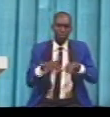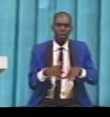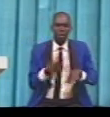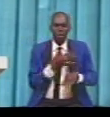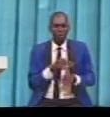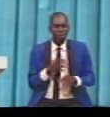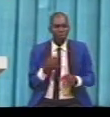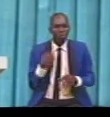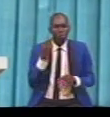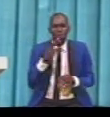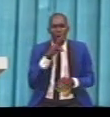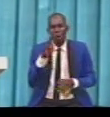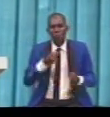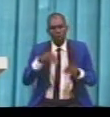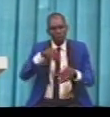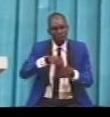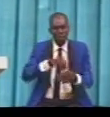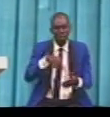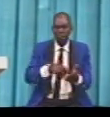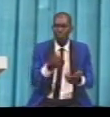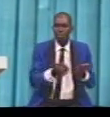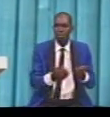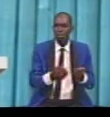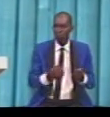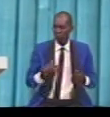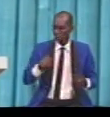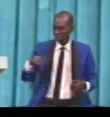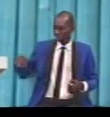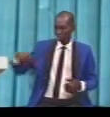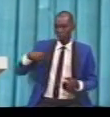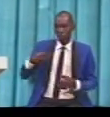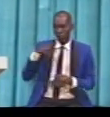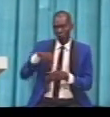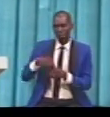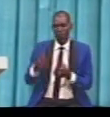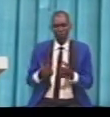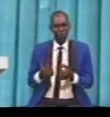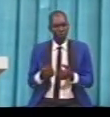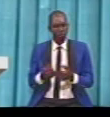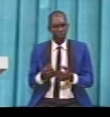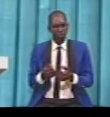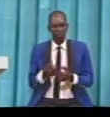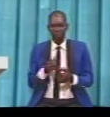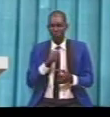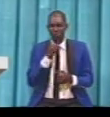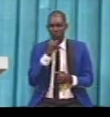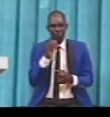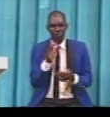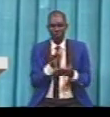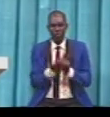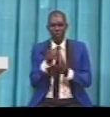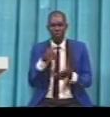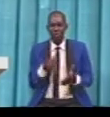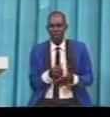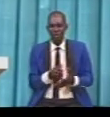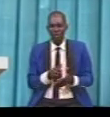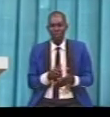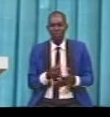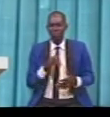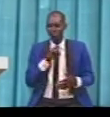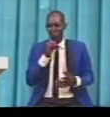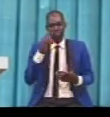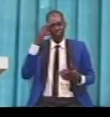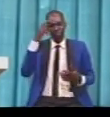ask, who are the people inside this car? I said, who are the ones? They were just looking at us as if we are strangers from another